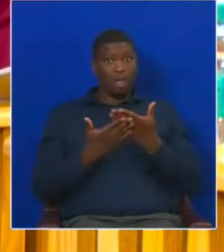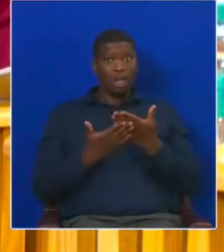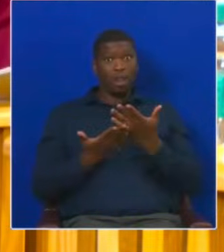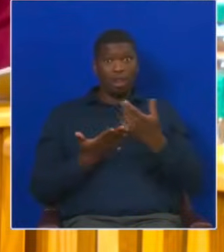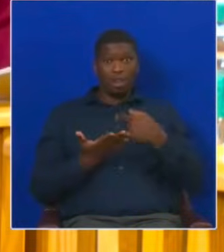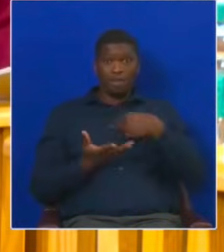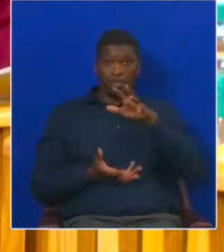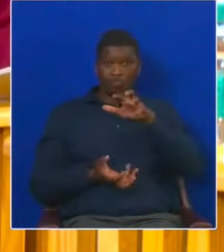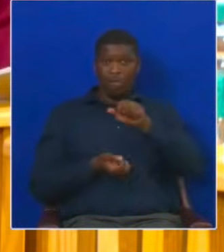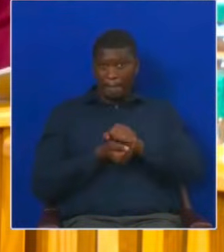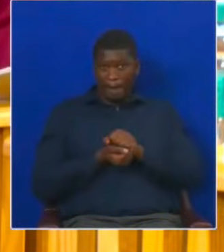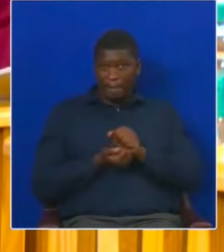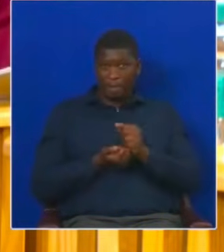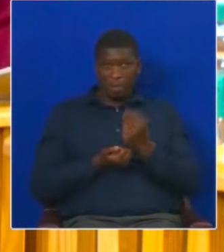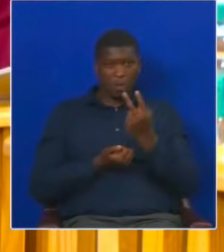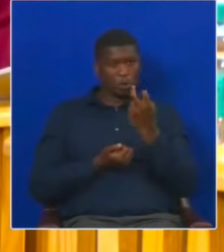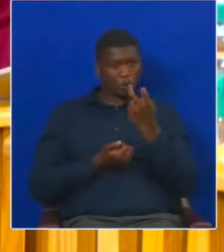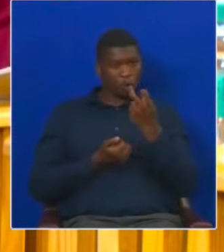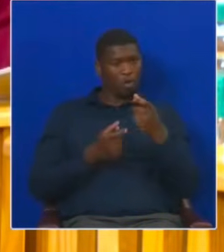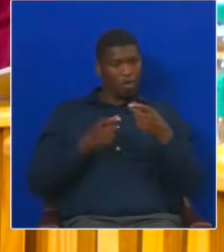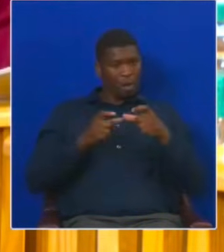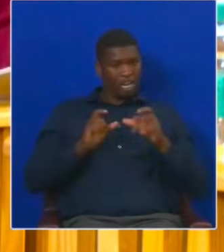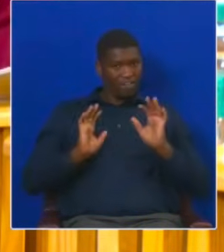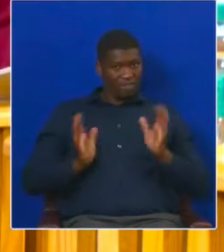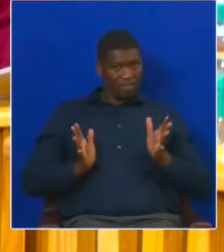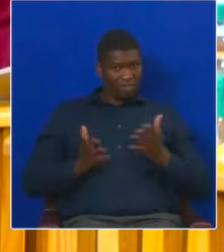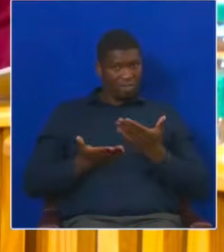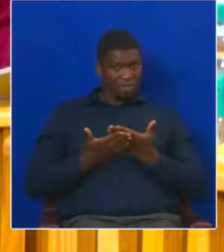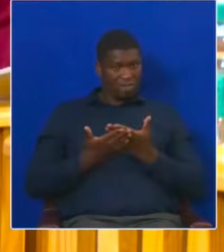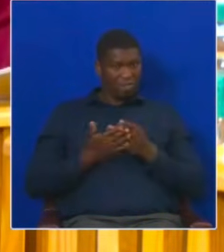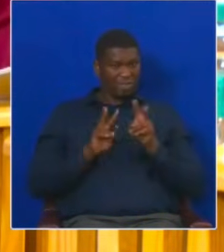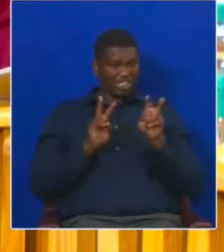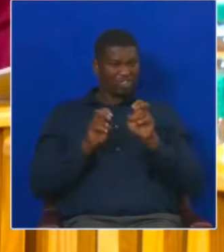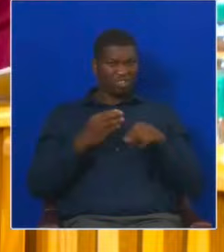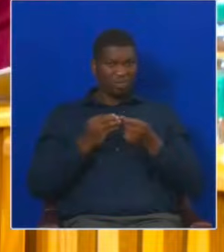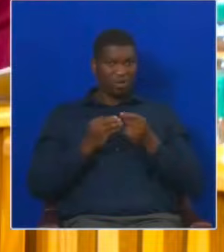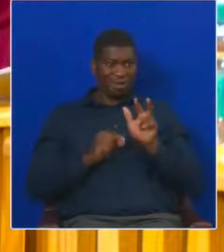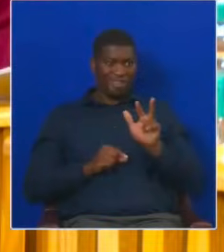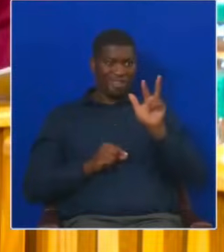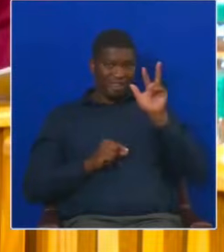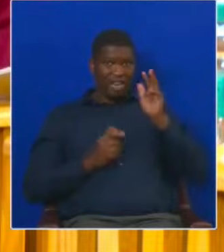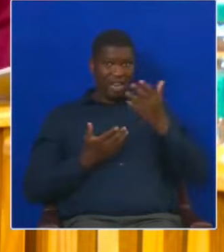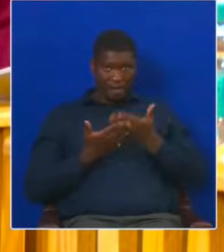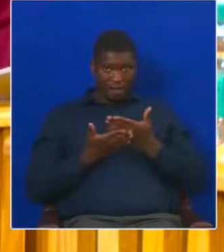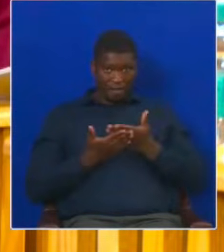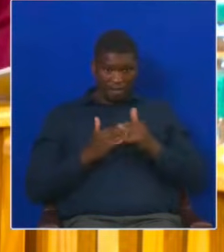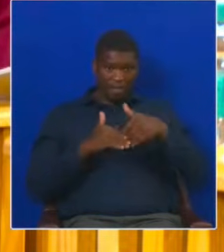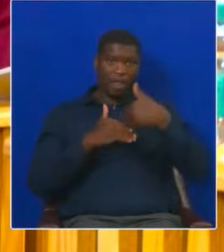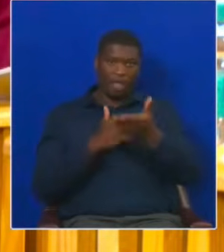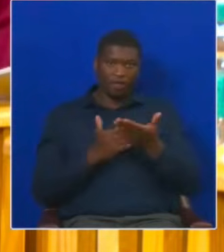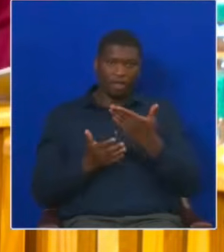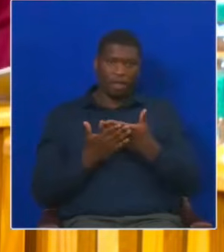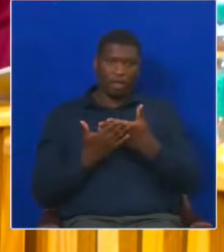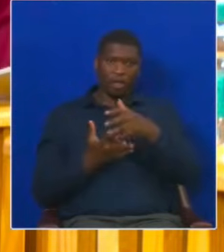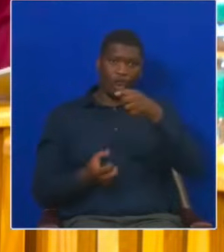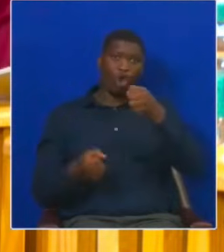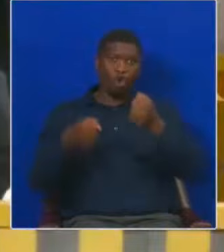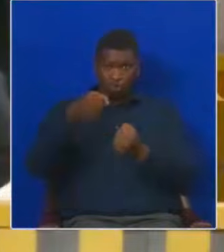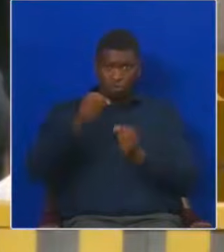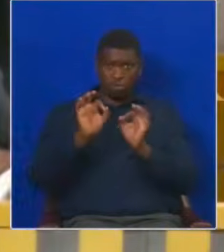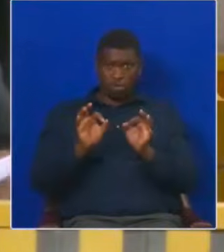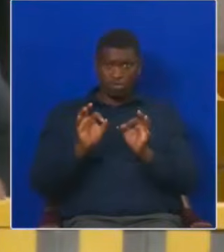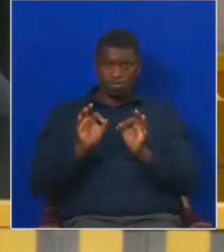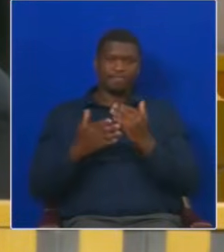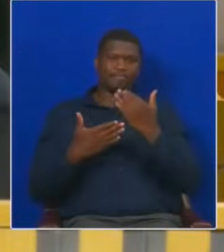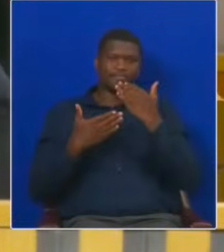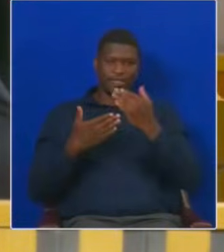more paragraphs with reference to this issue of the affidavits of the prison officials, and then we will conclude this theme. Thank you. Thank you.